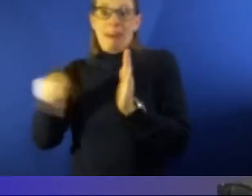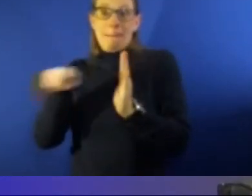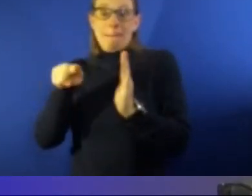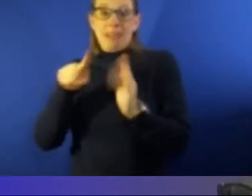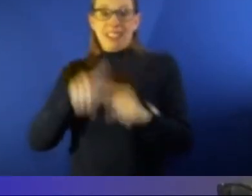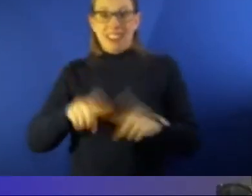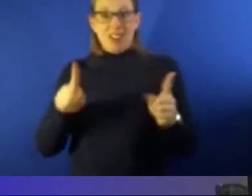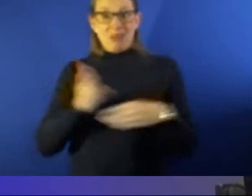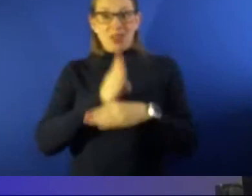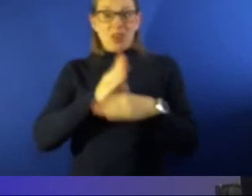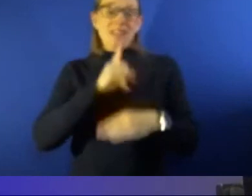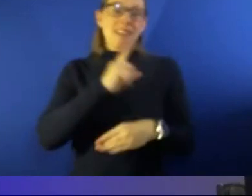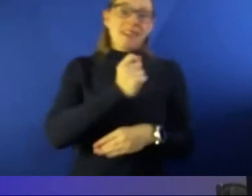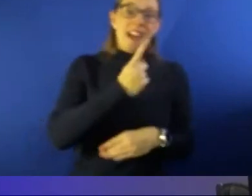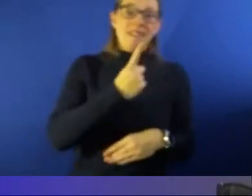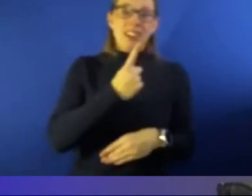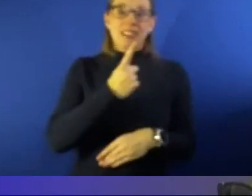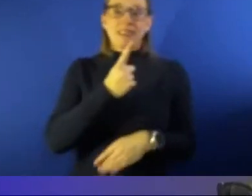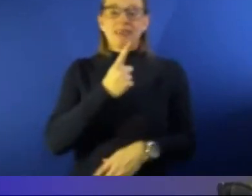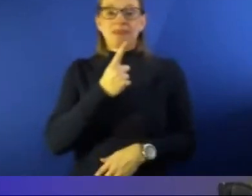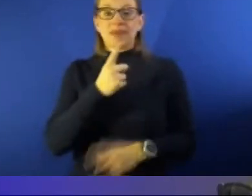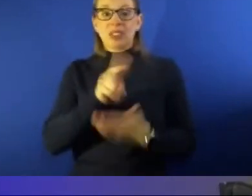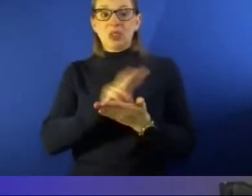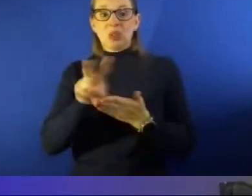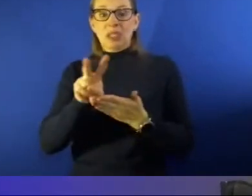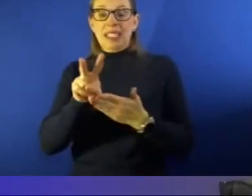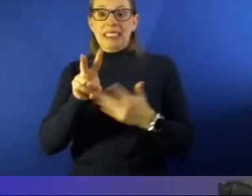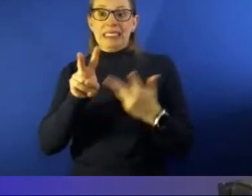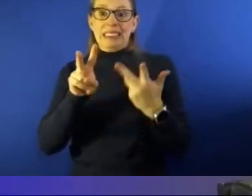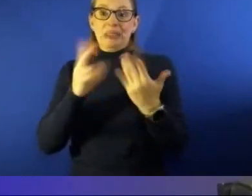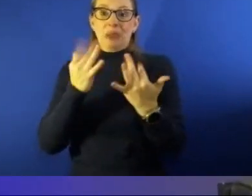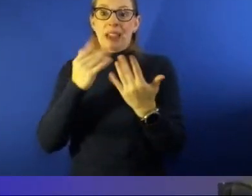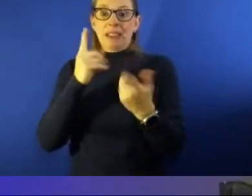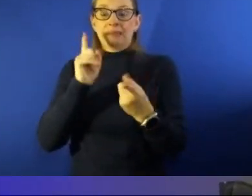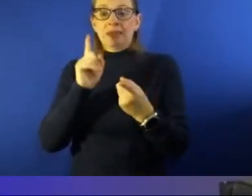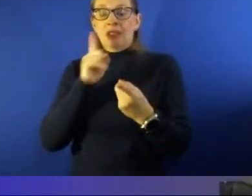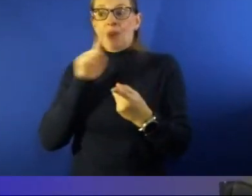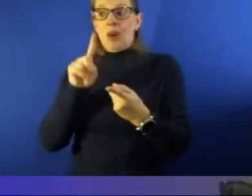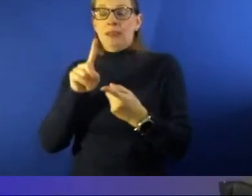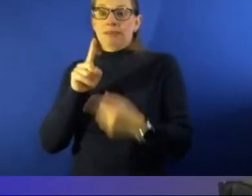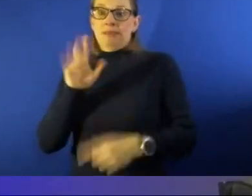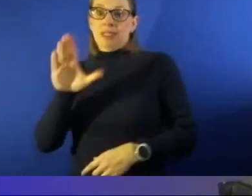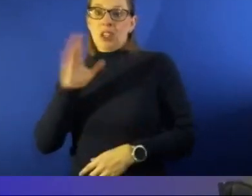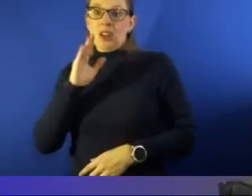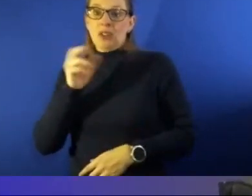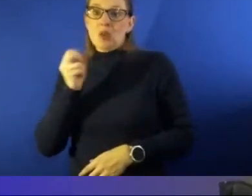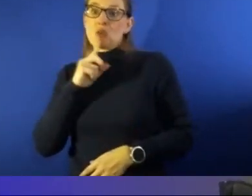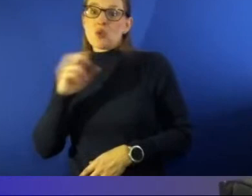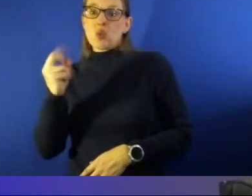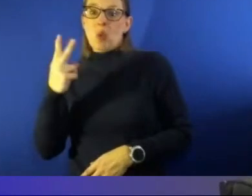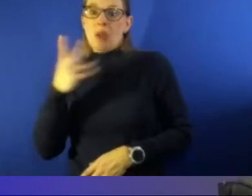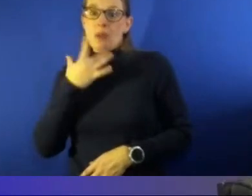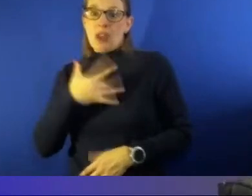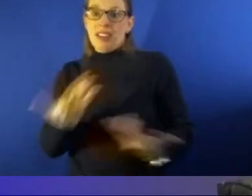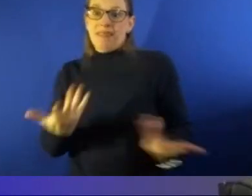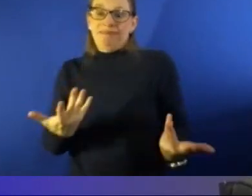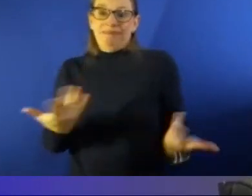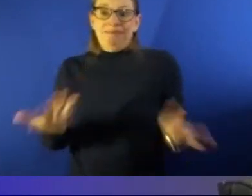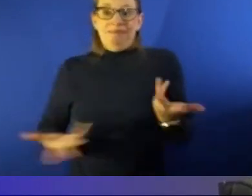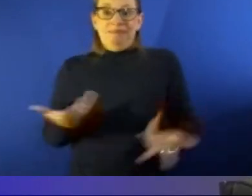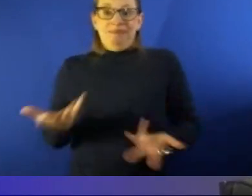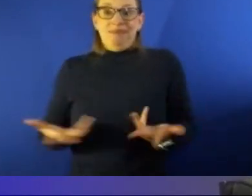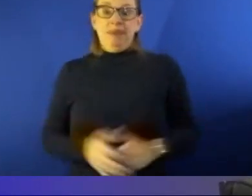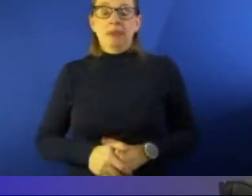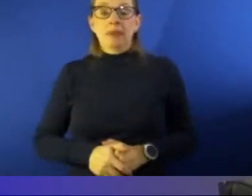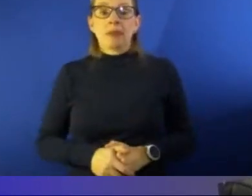an 11-year-old just 2 weeks shy of their 12th birthday and a 12-year-old. So, it's really 6 or half dozen of the other. What I will say, just to